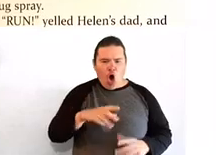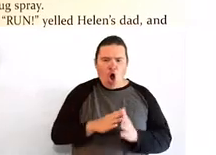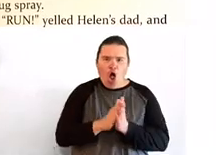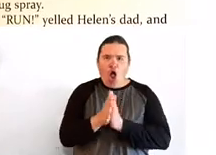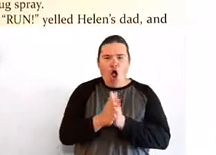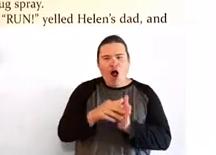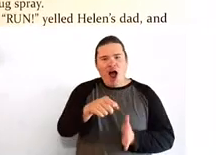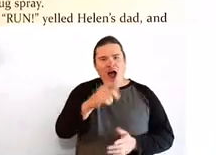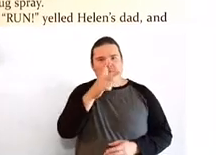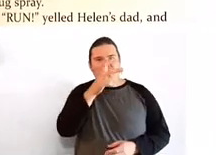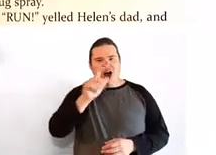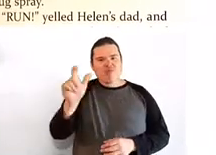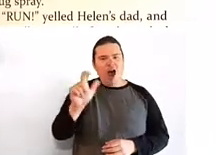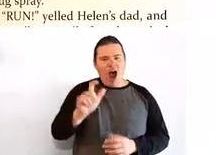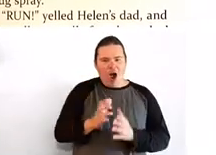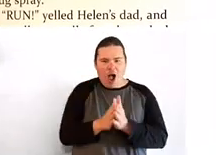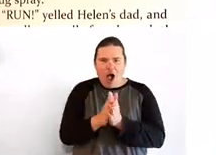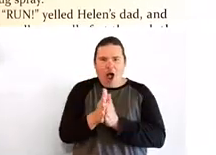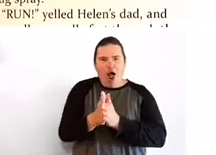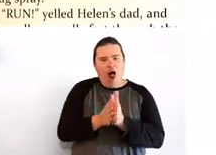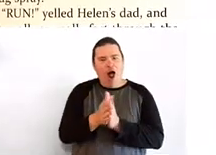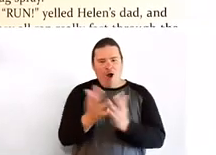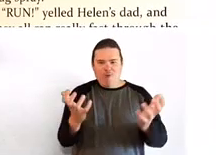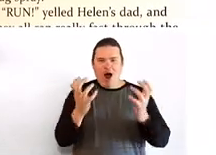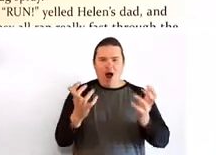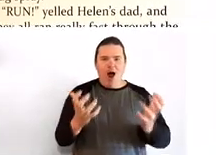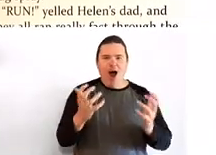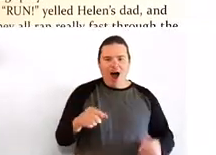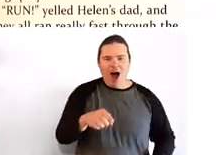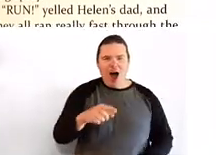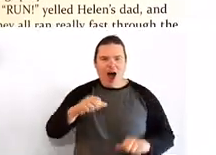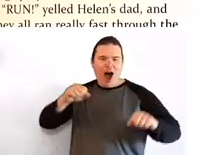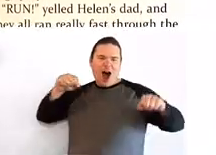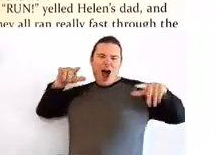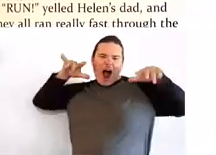had decided that they liked the bug spray.